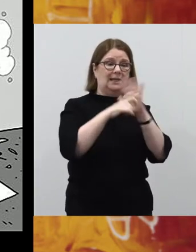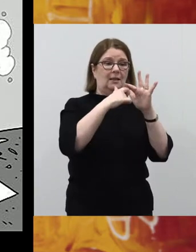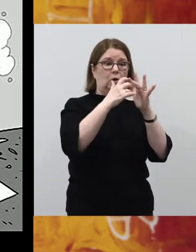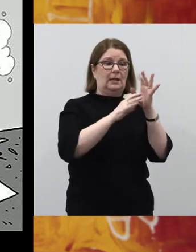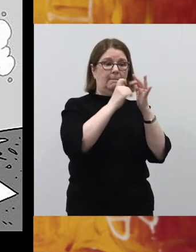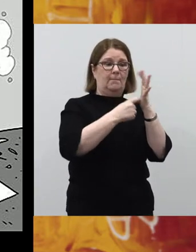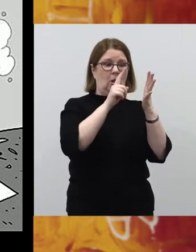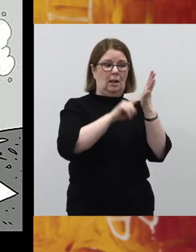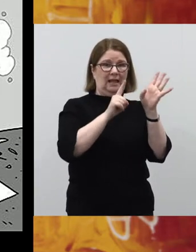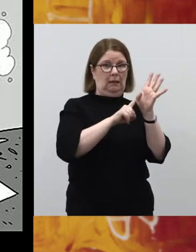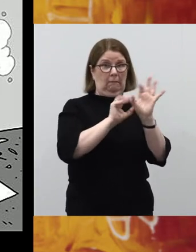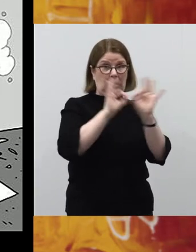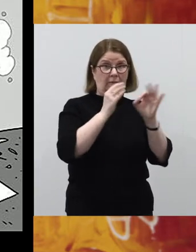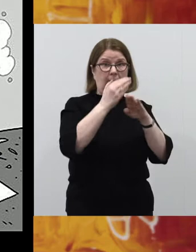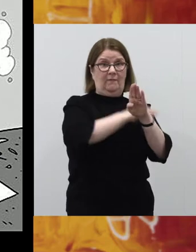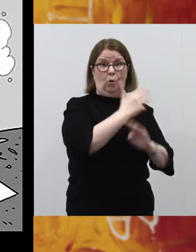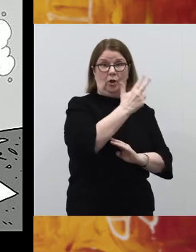managing mental and emotional well-being.